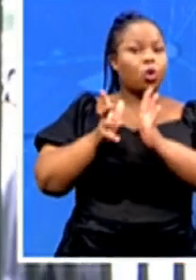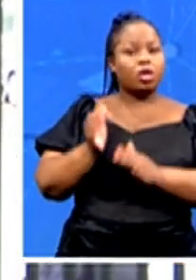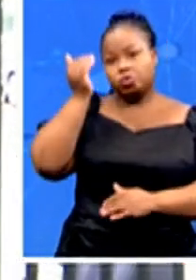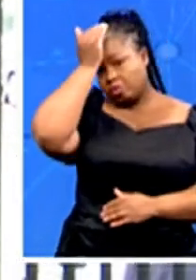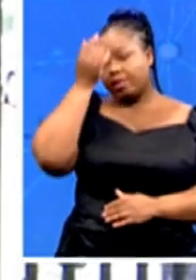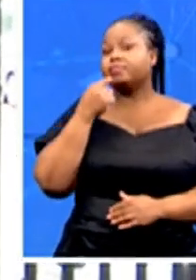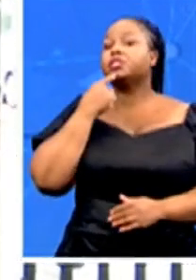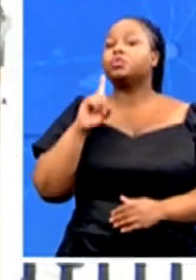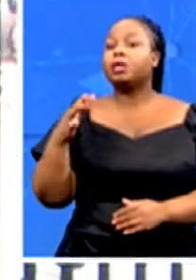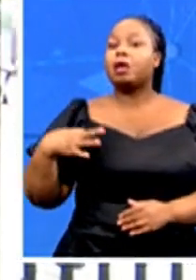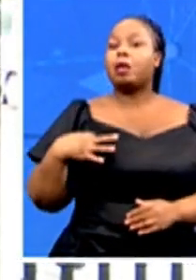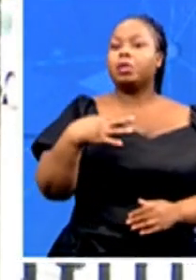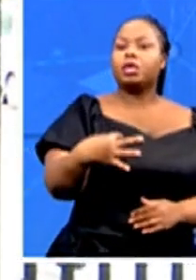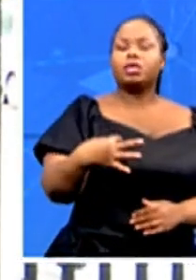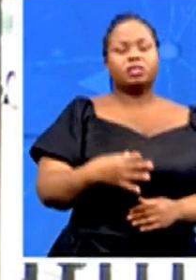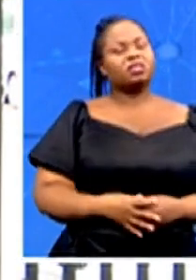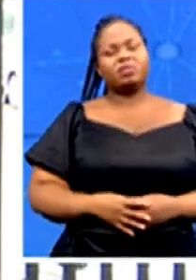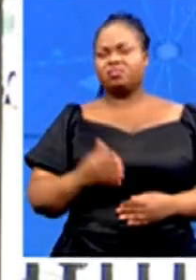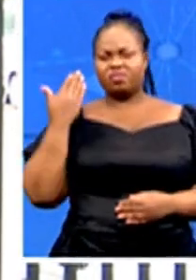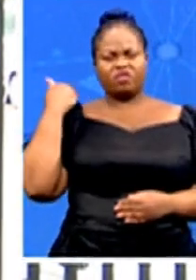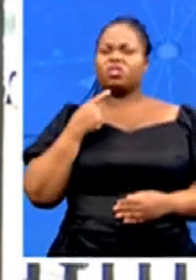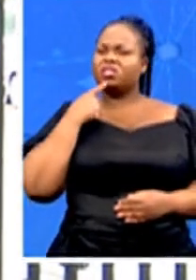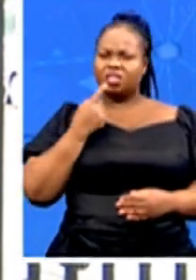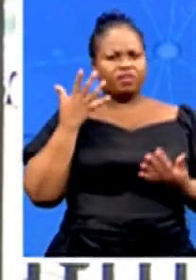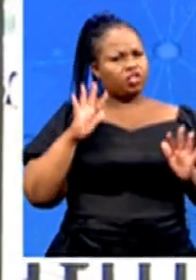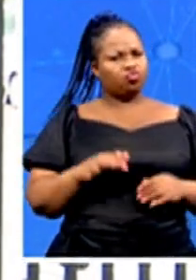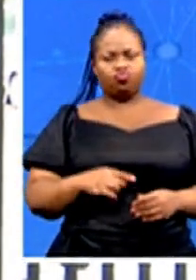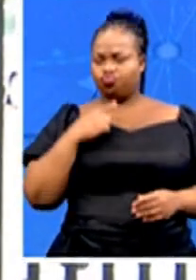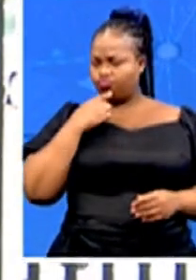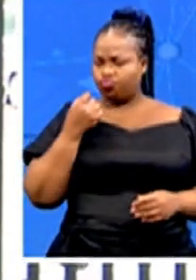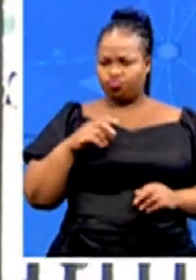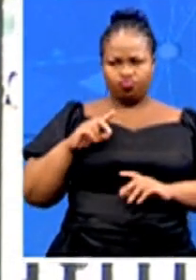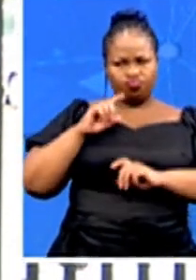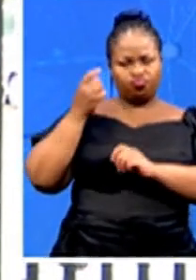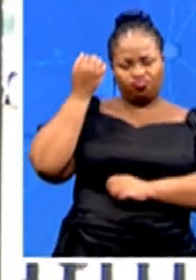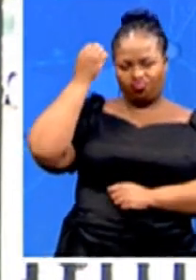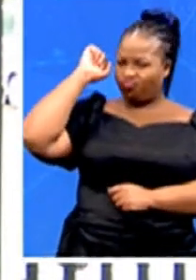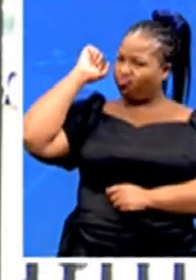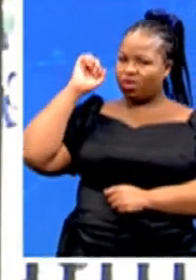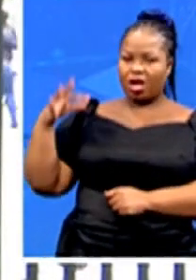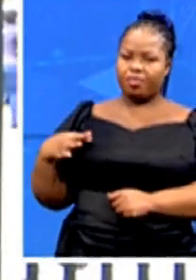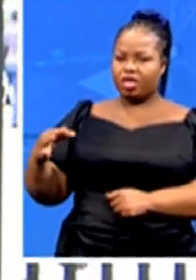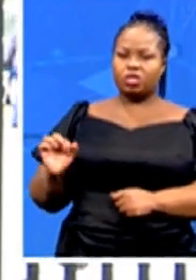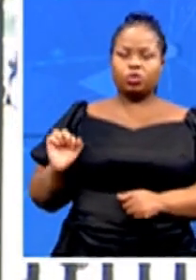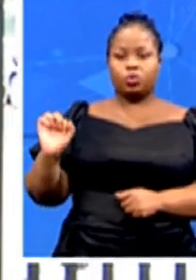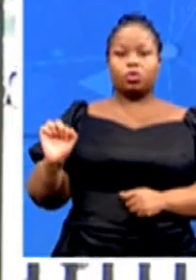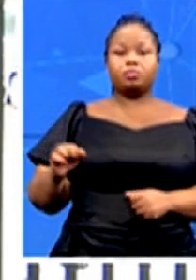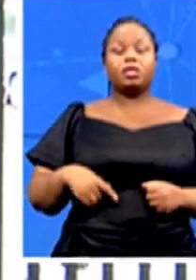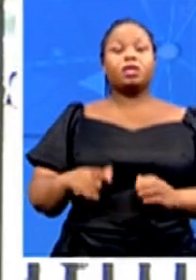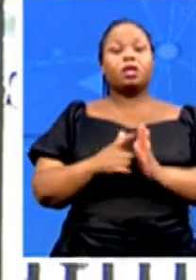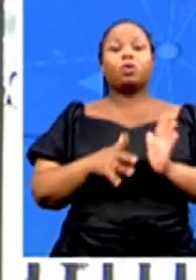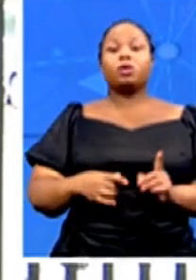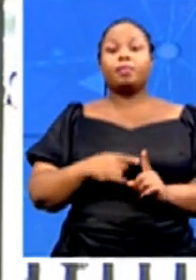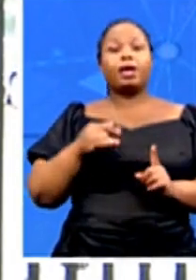they've previously said is that they're going to vigorously oppose that application. Advocate Mhlongo saying that there is no basis for